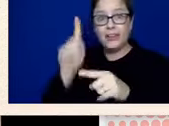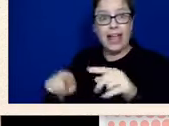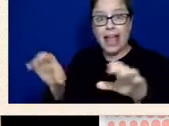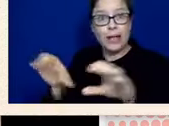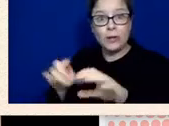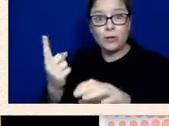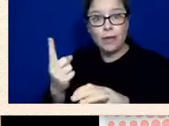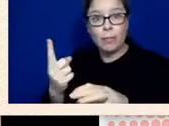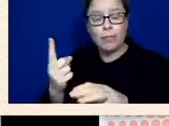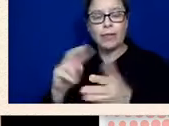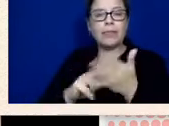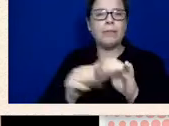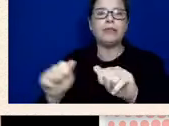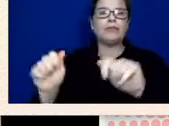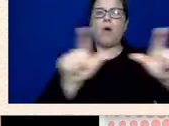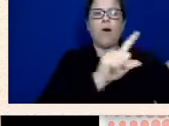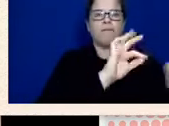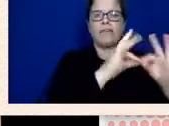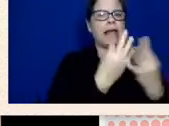sense.